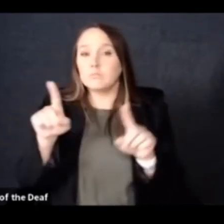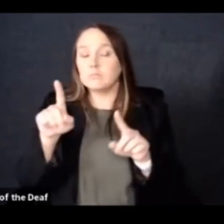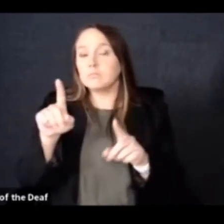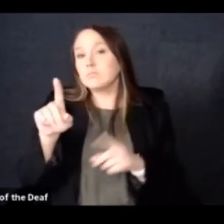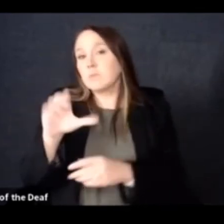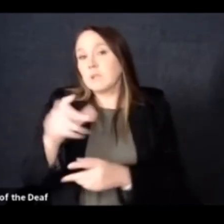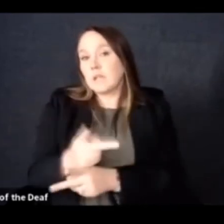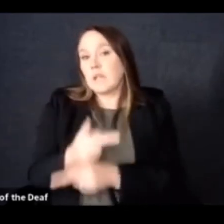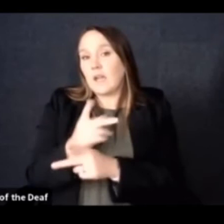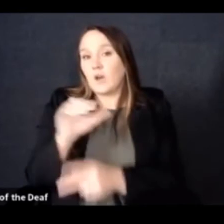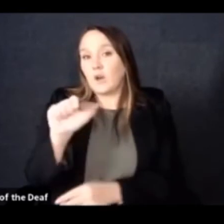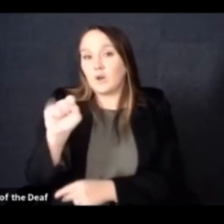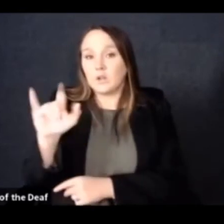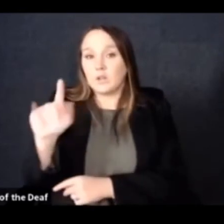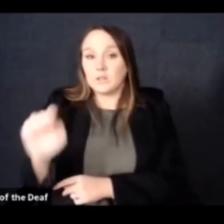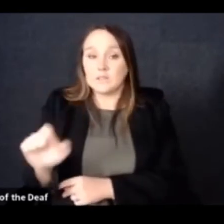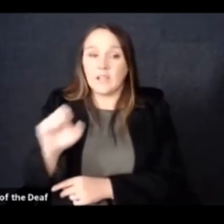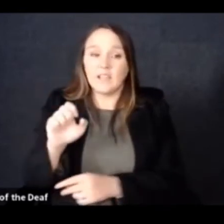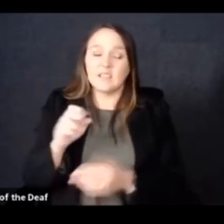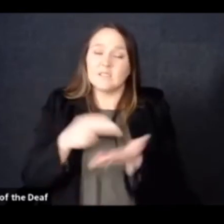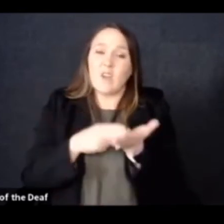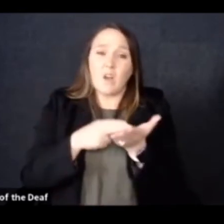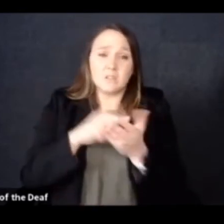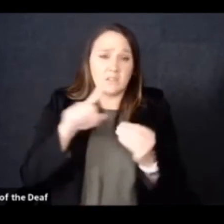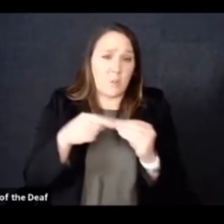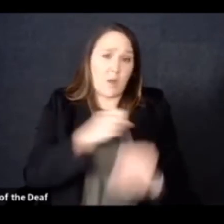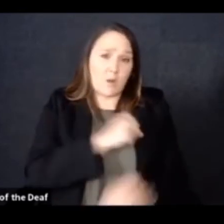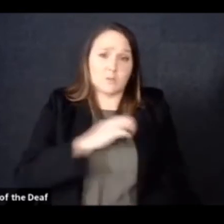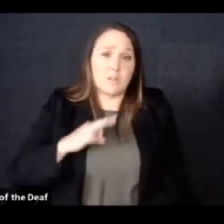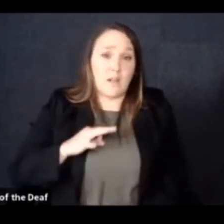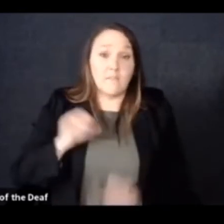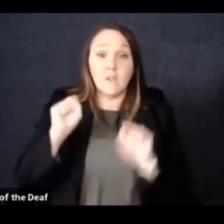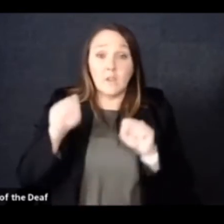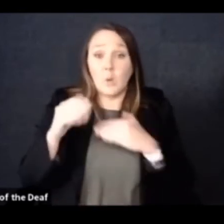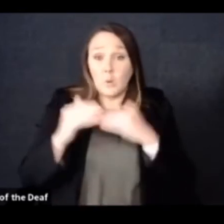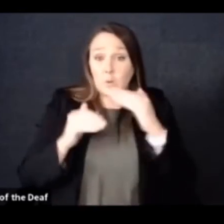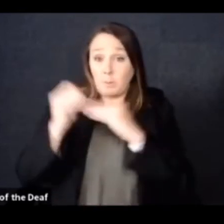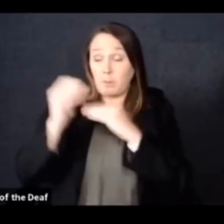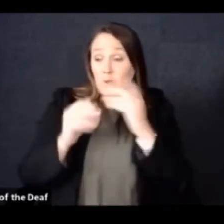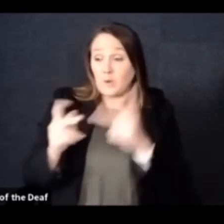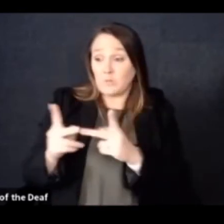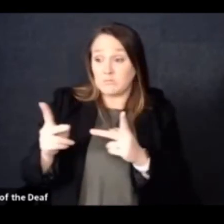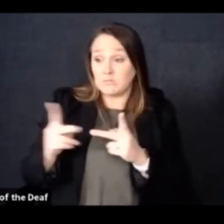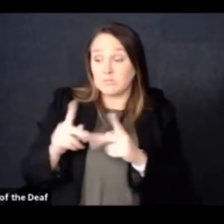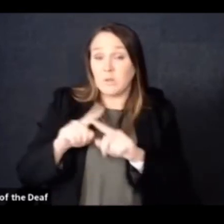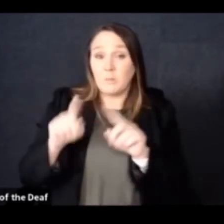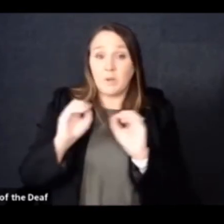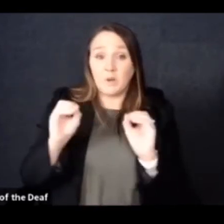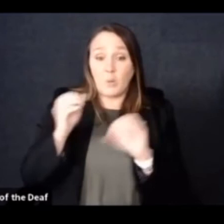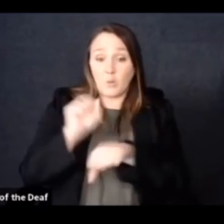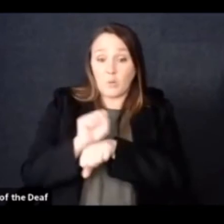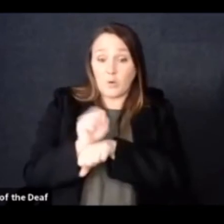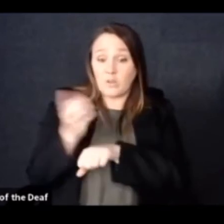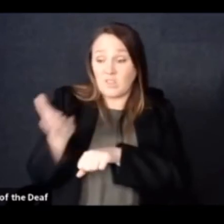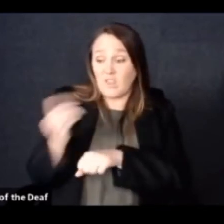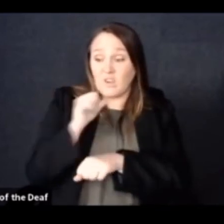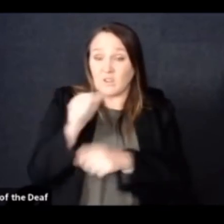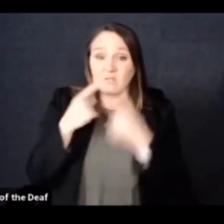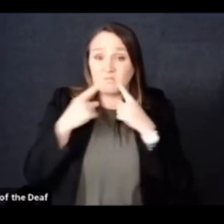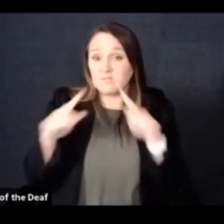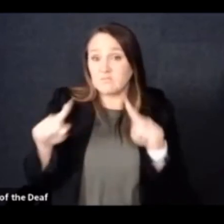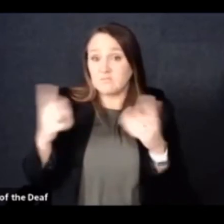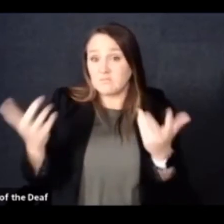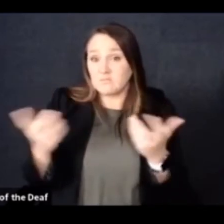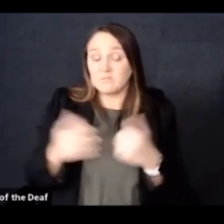question, is honestly about staffing. You can build the space, but if you don't have people to work there, it's not very useful.